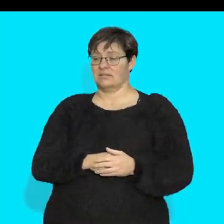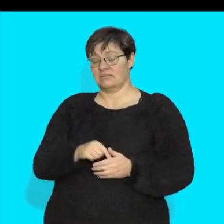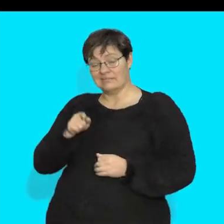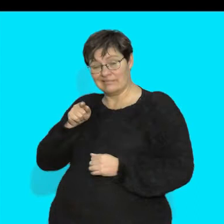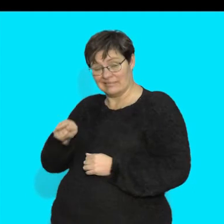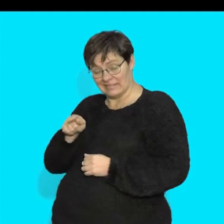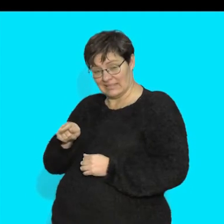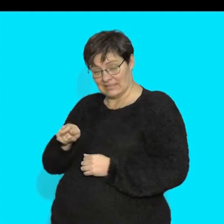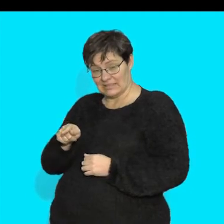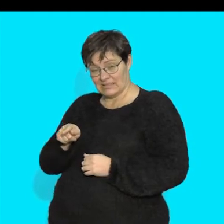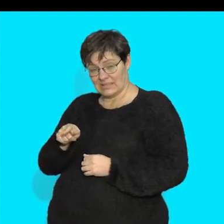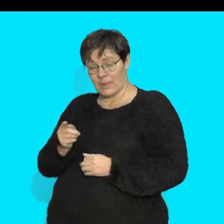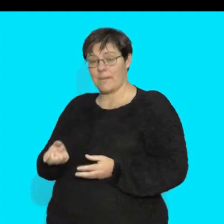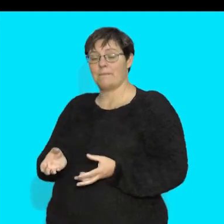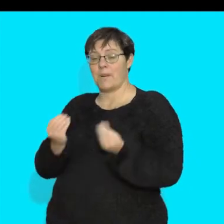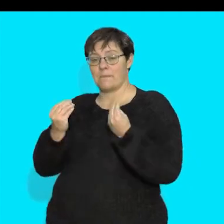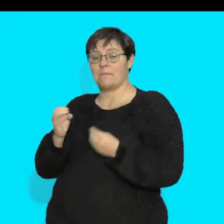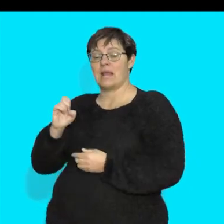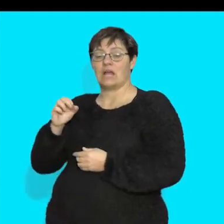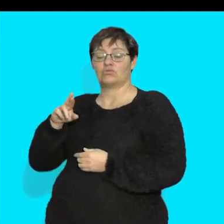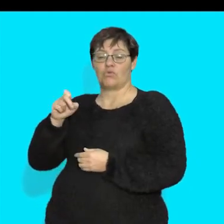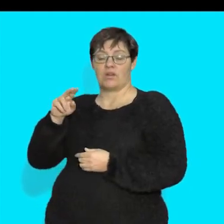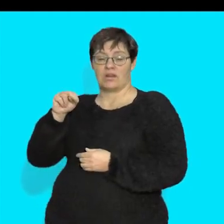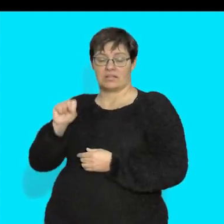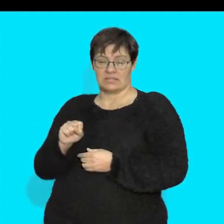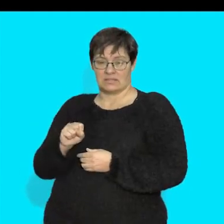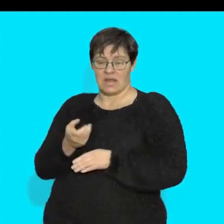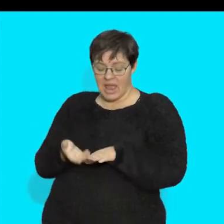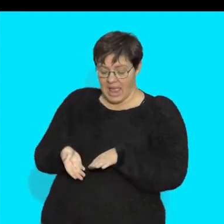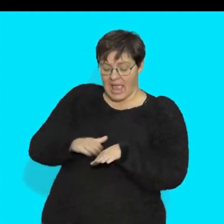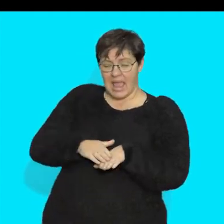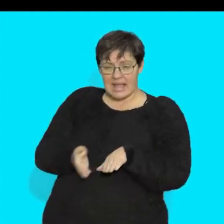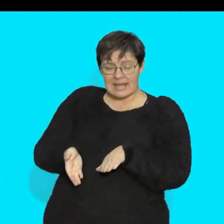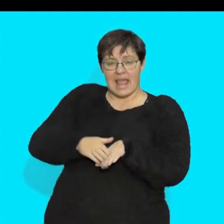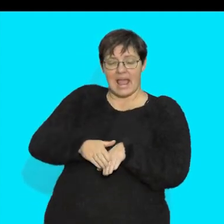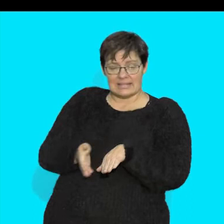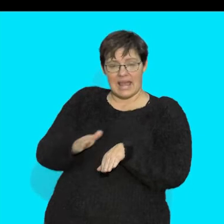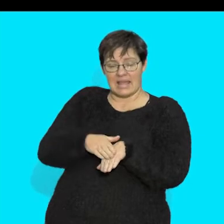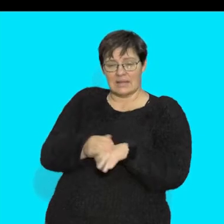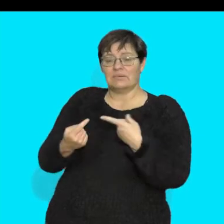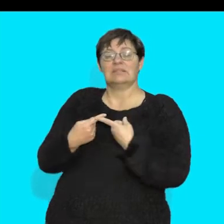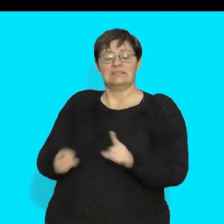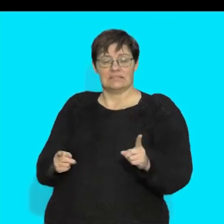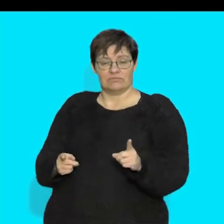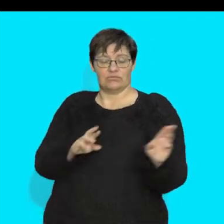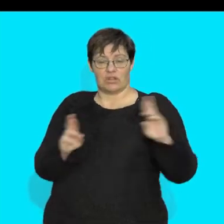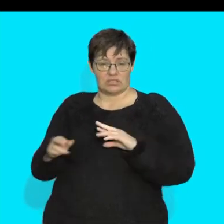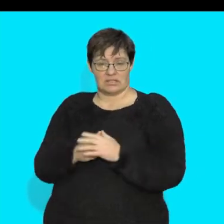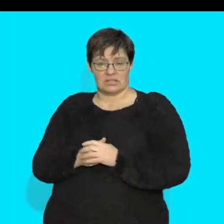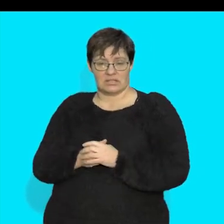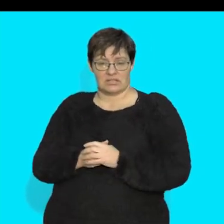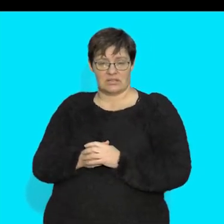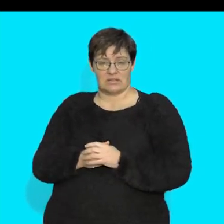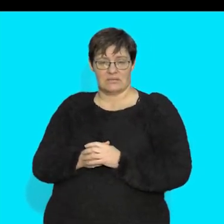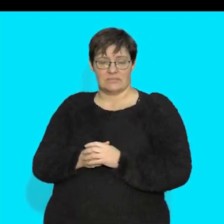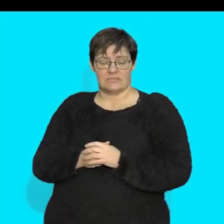And at this electrode, we're getting electrons being added to the copper, so we're getting a different